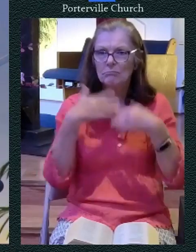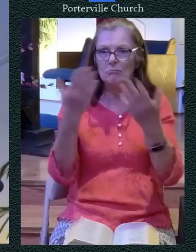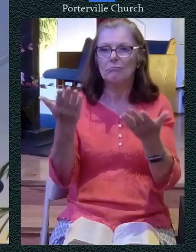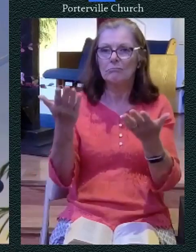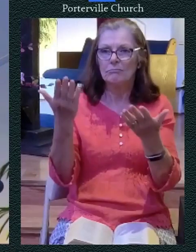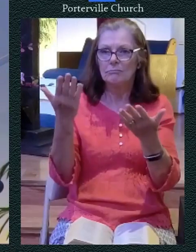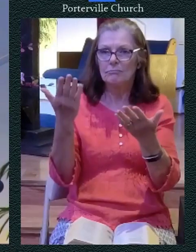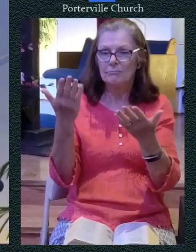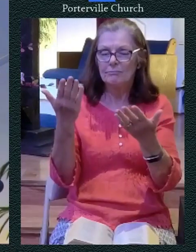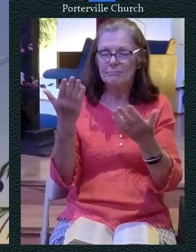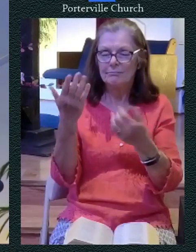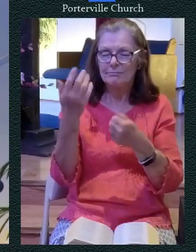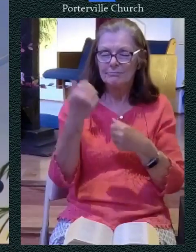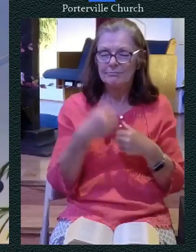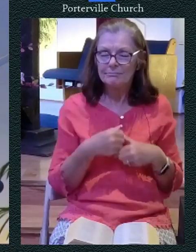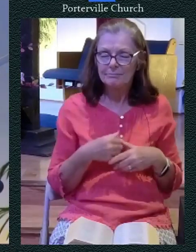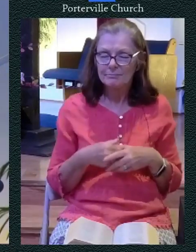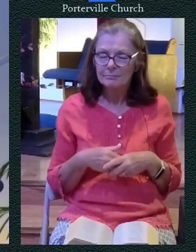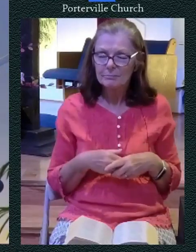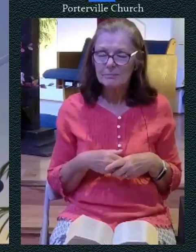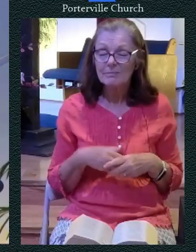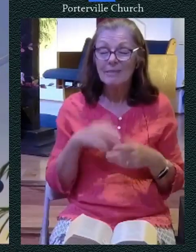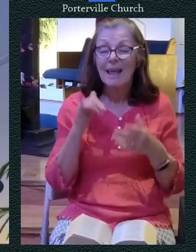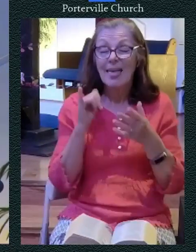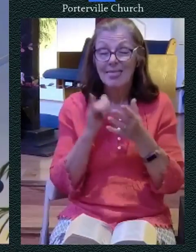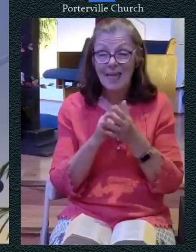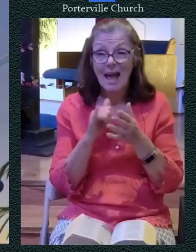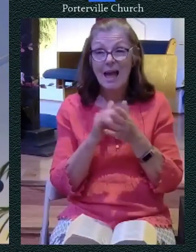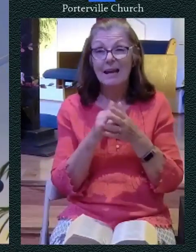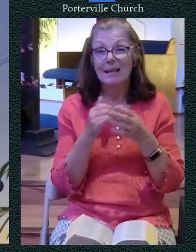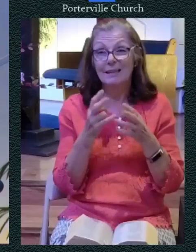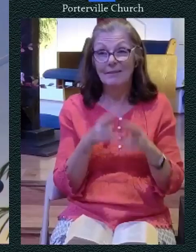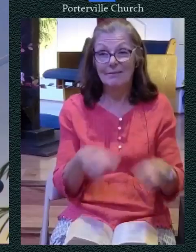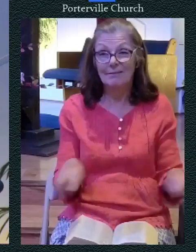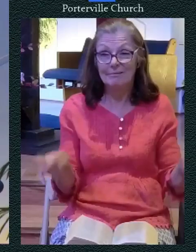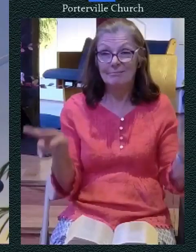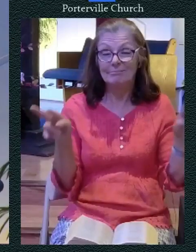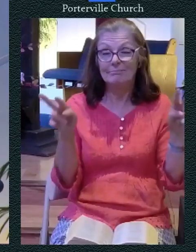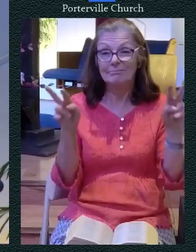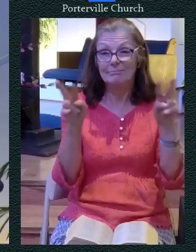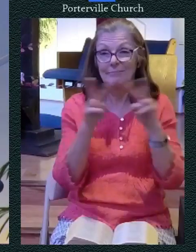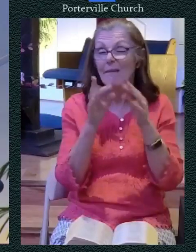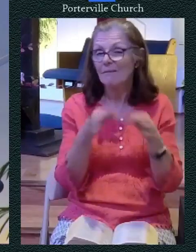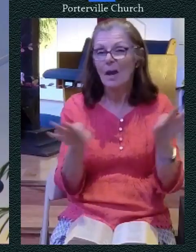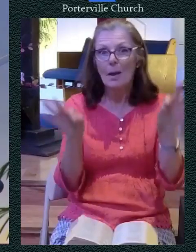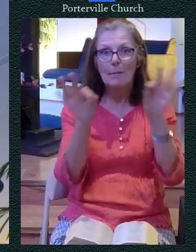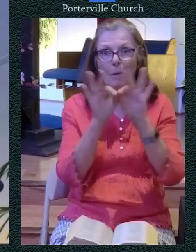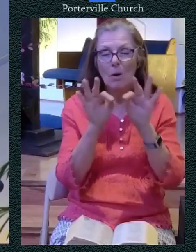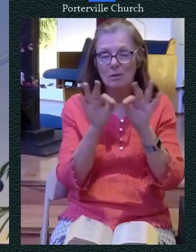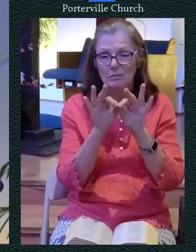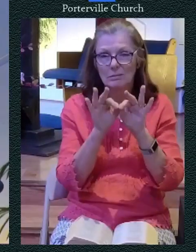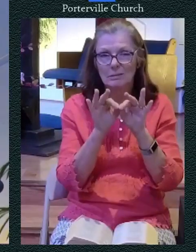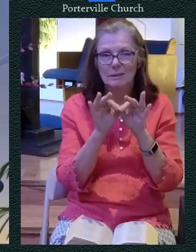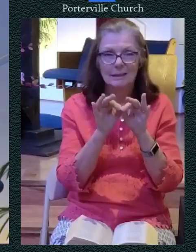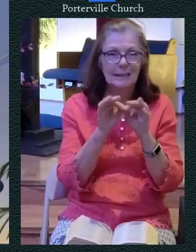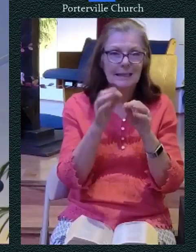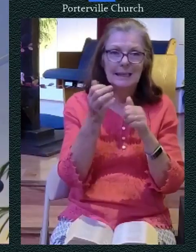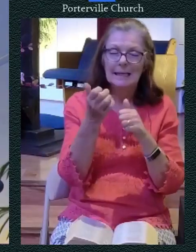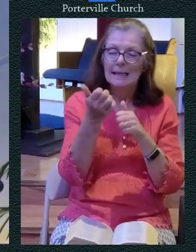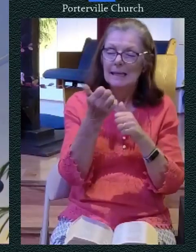the tremendous values of any experience of difficulty or